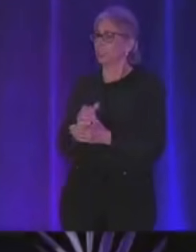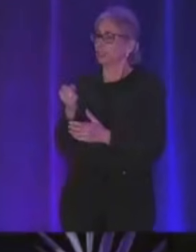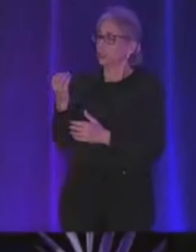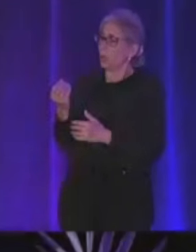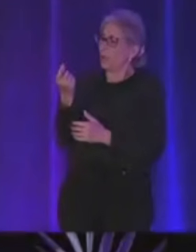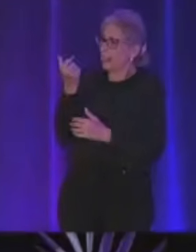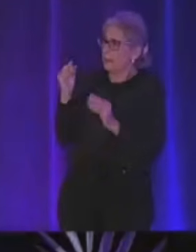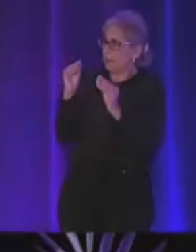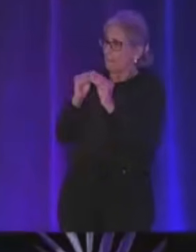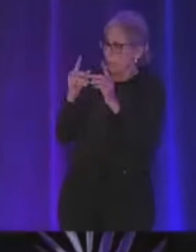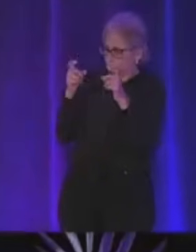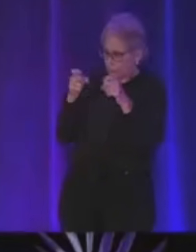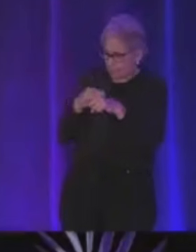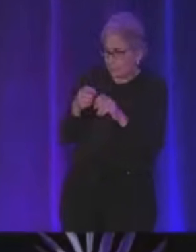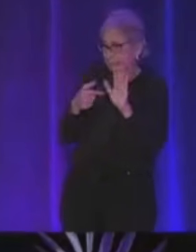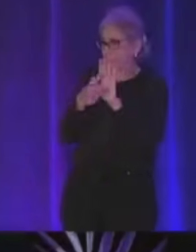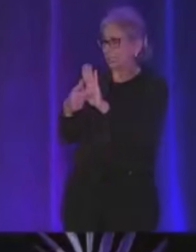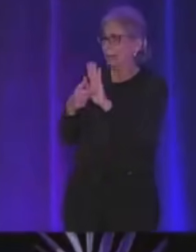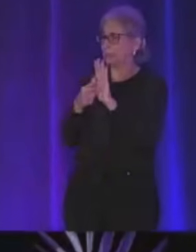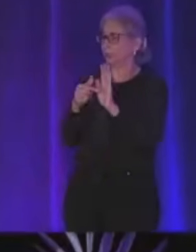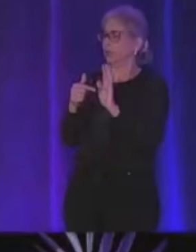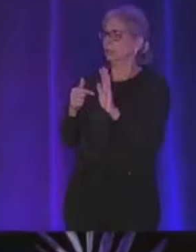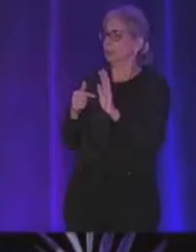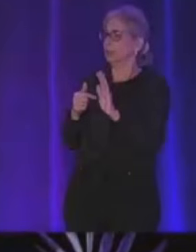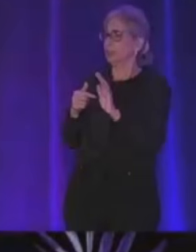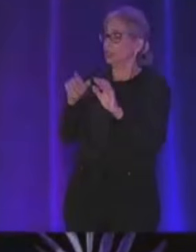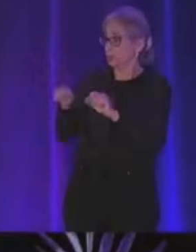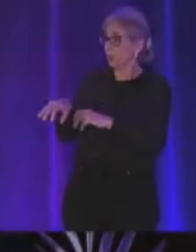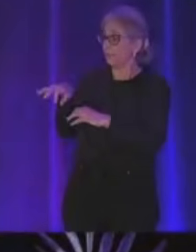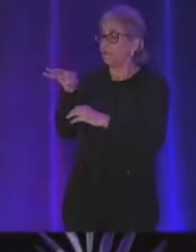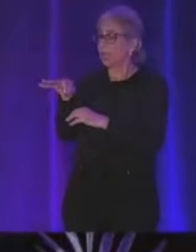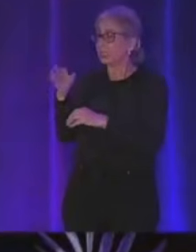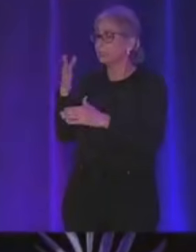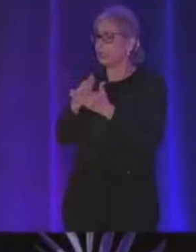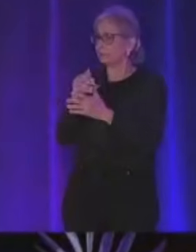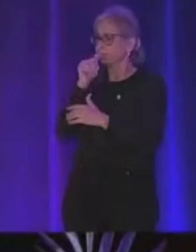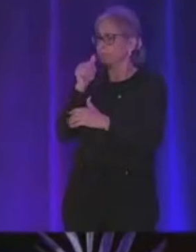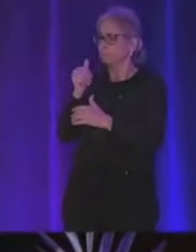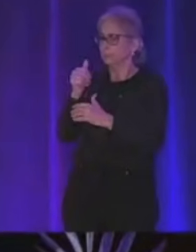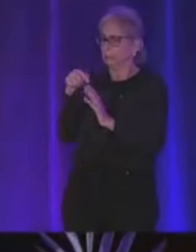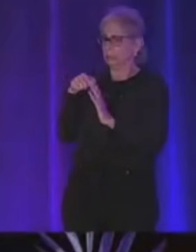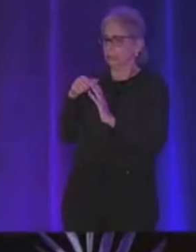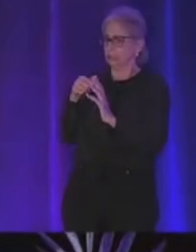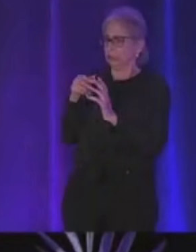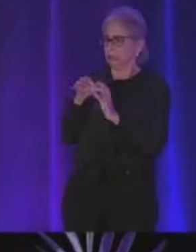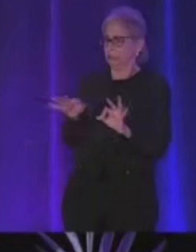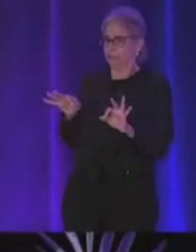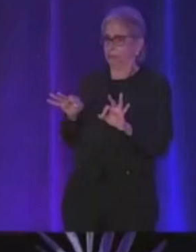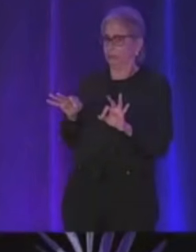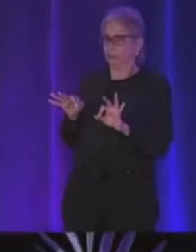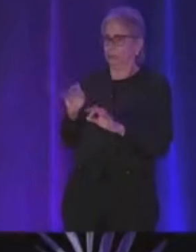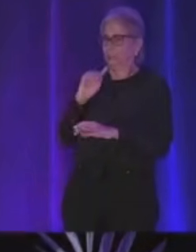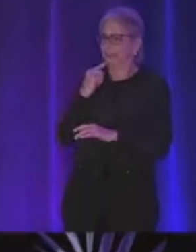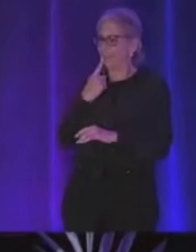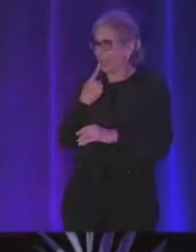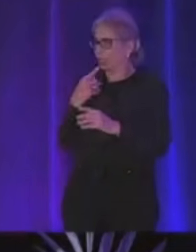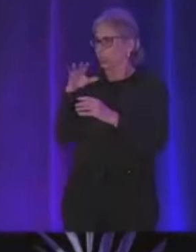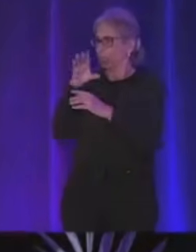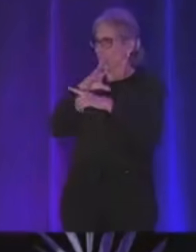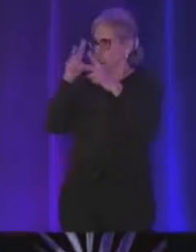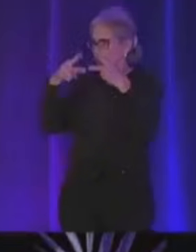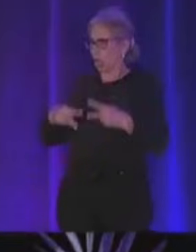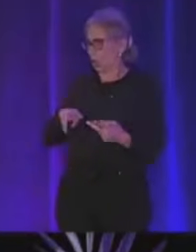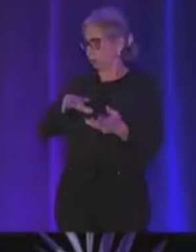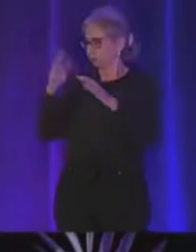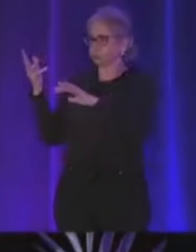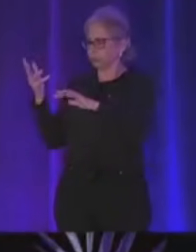bit more complex of an example to show that linters can actually find some pretty severe stuff in your code, here we have a button component that says running is a